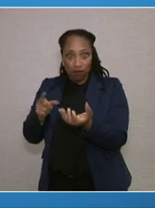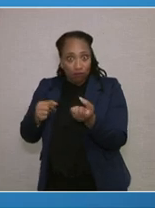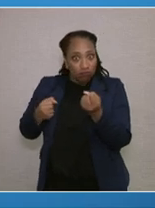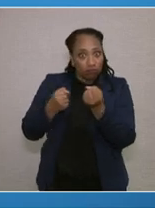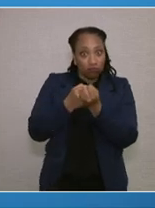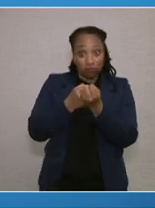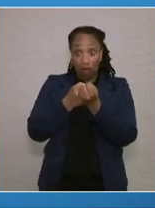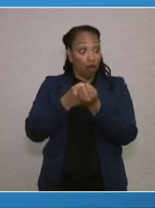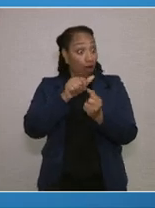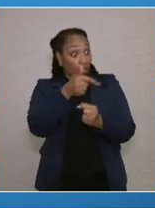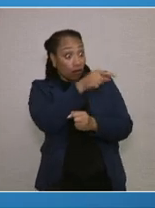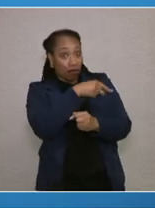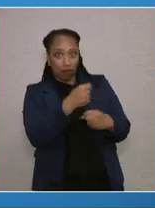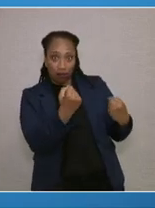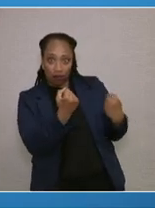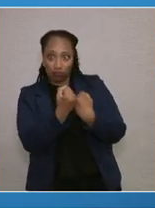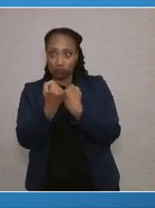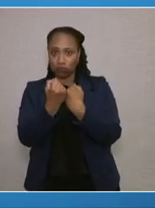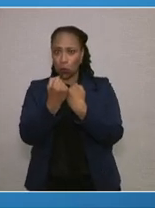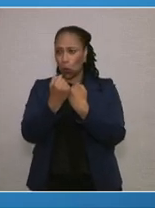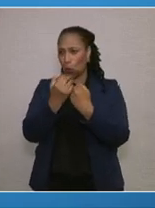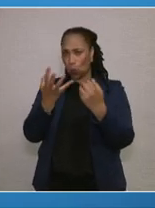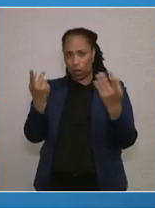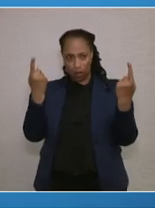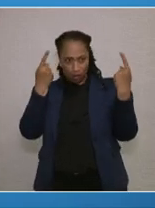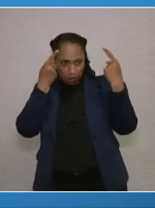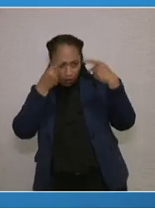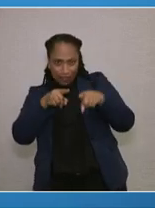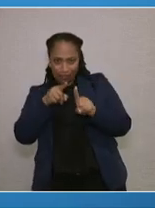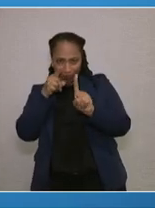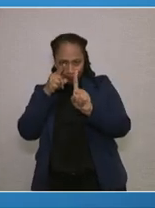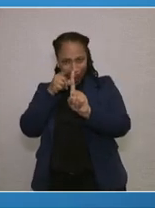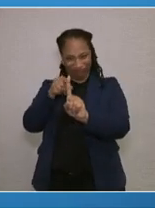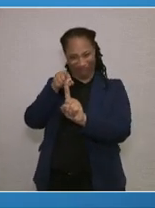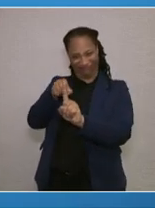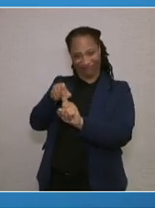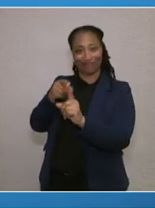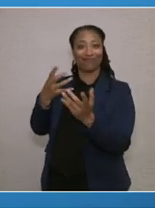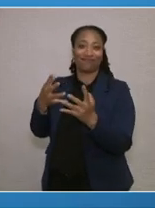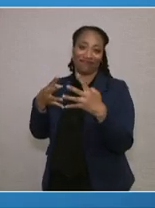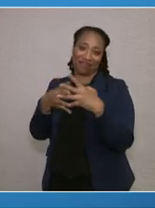The time is now. The opportunity is great. The